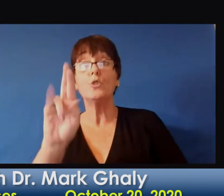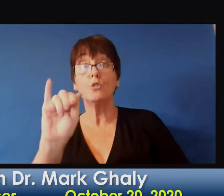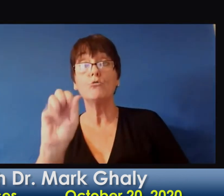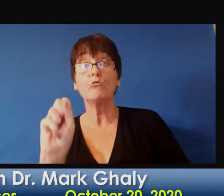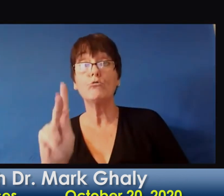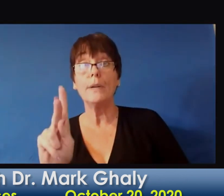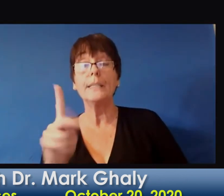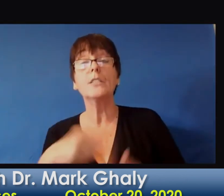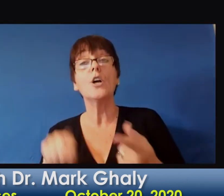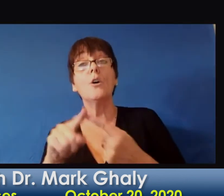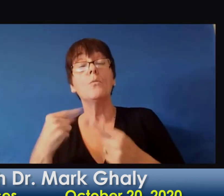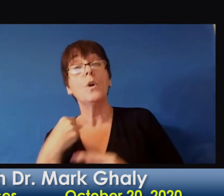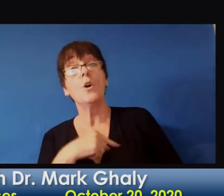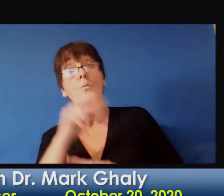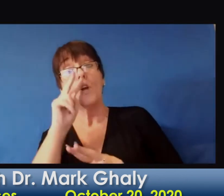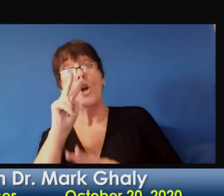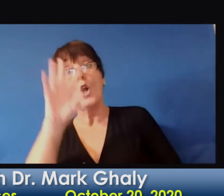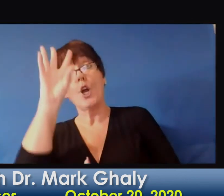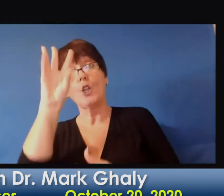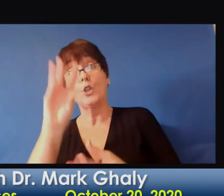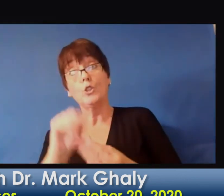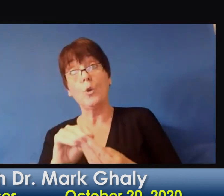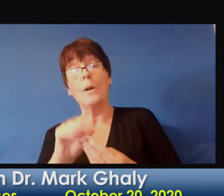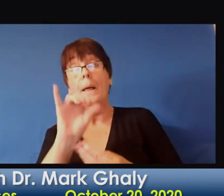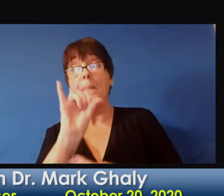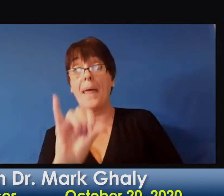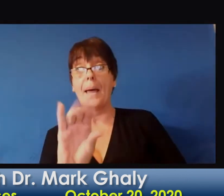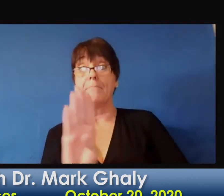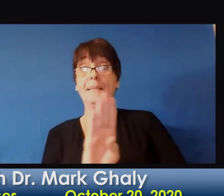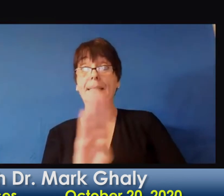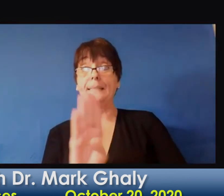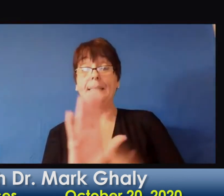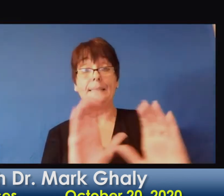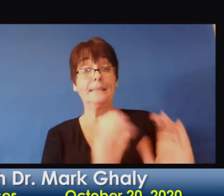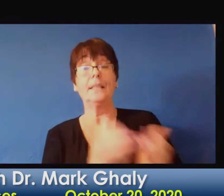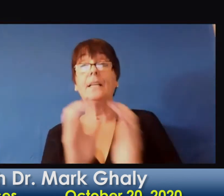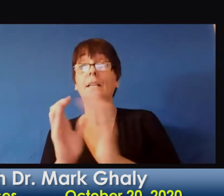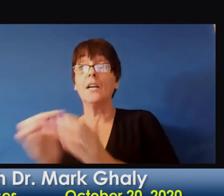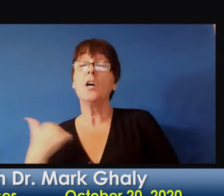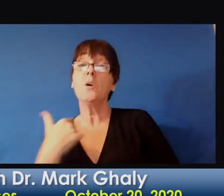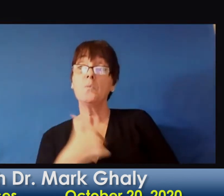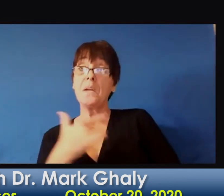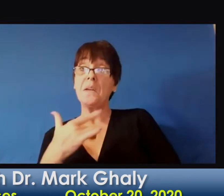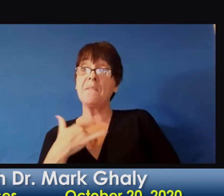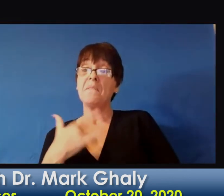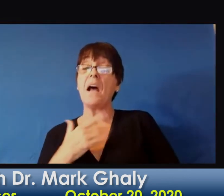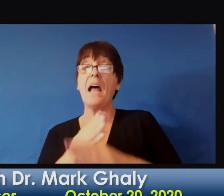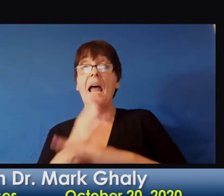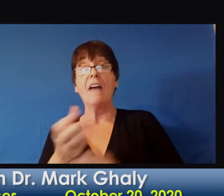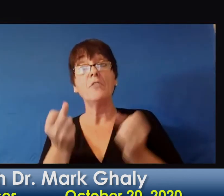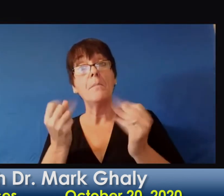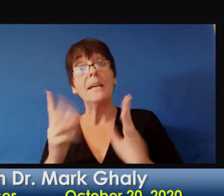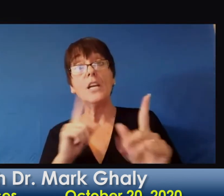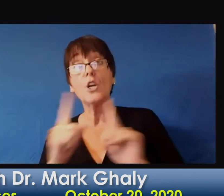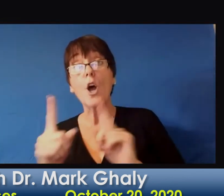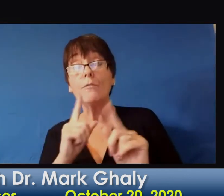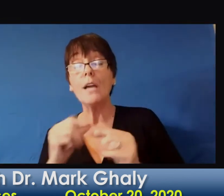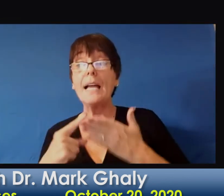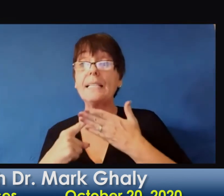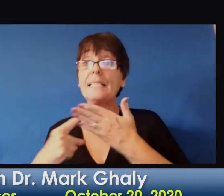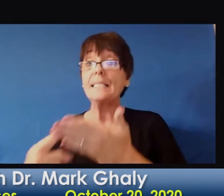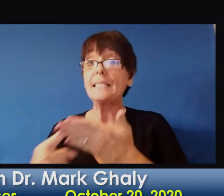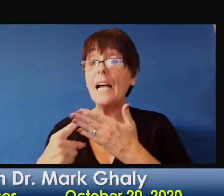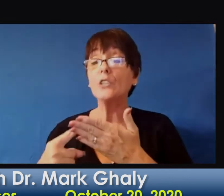And when we look at the totality of that sector, we did feel after numerous conversations and discussions